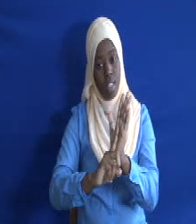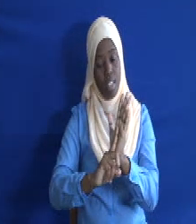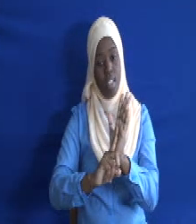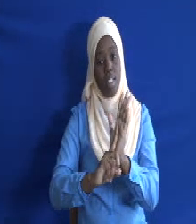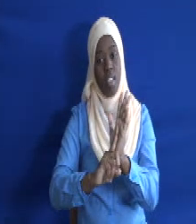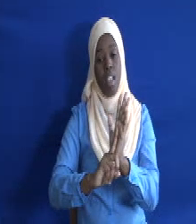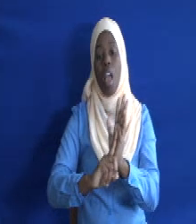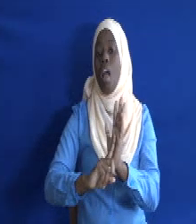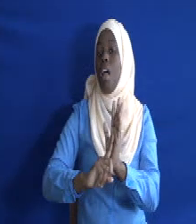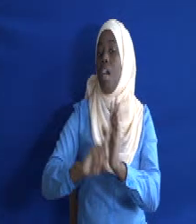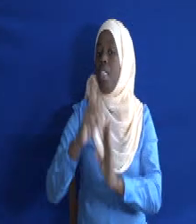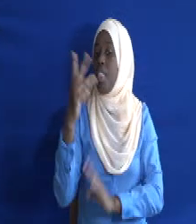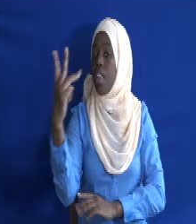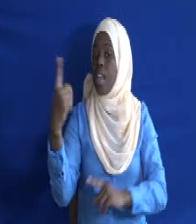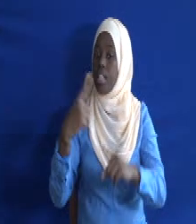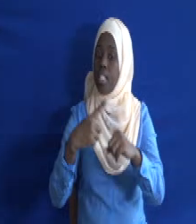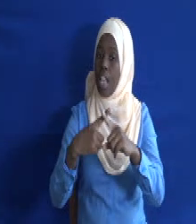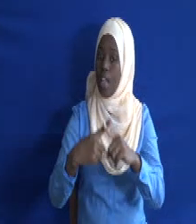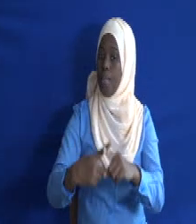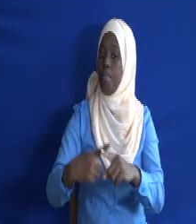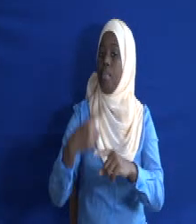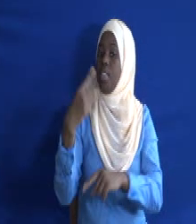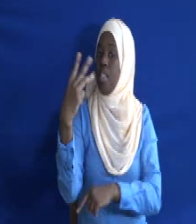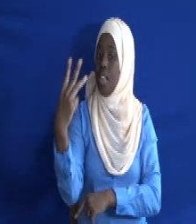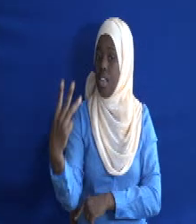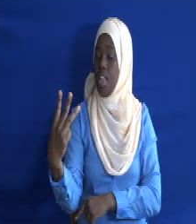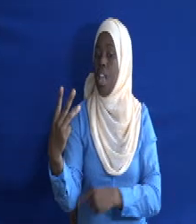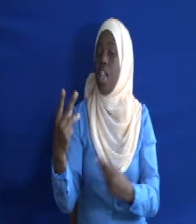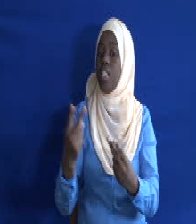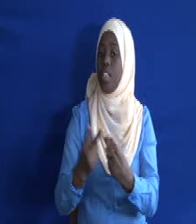3? 9. Very good.